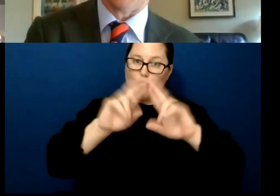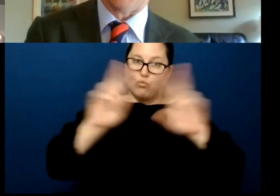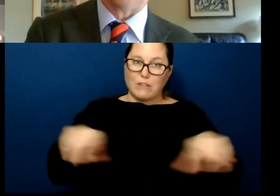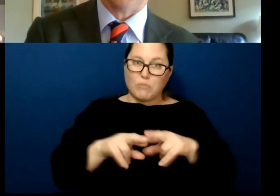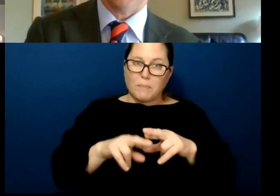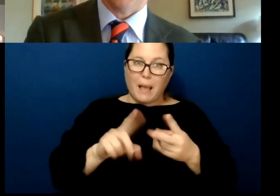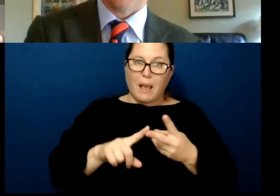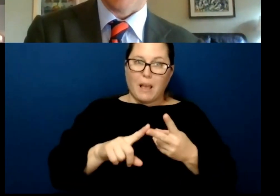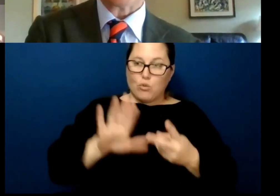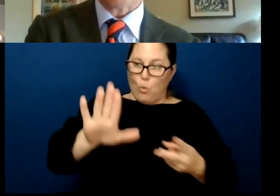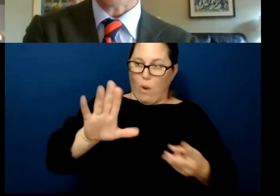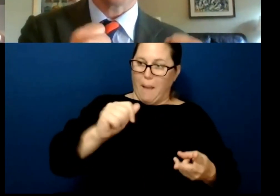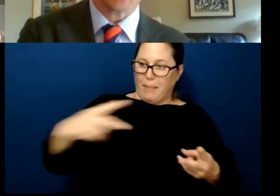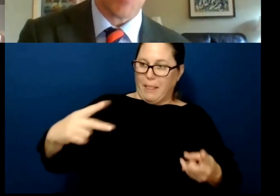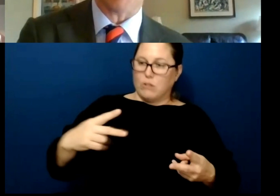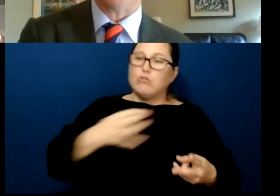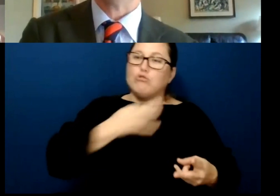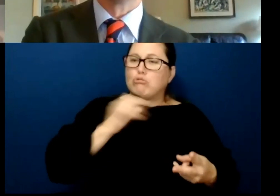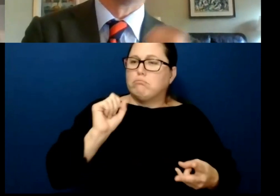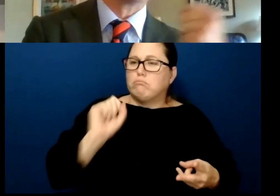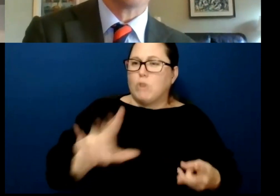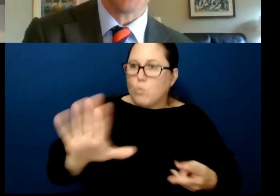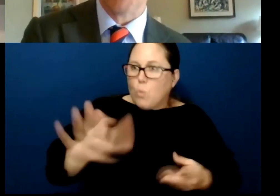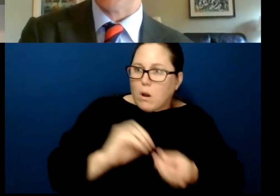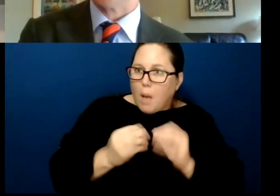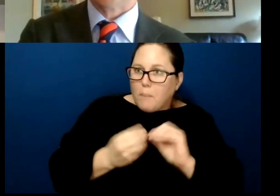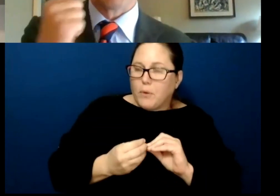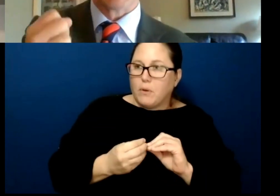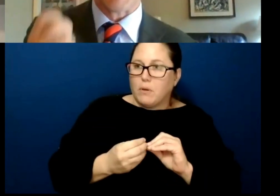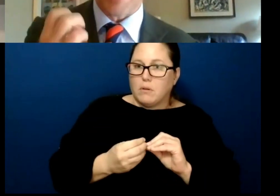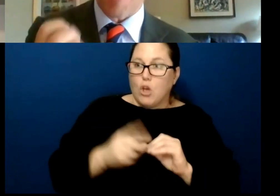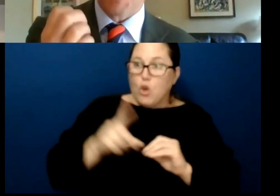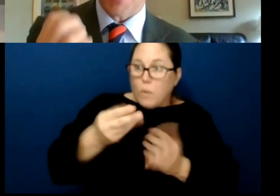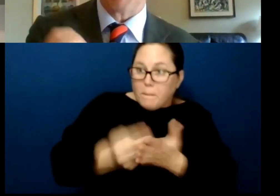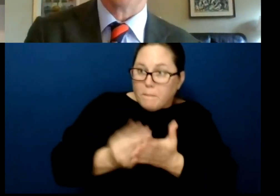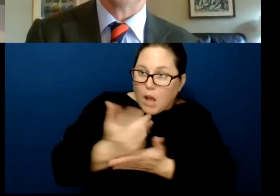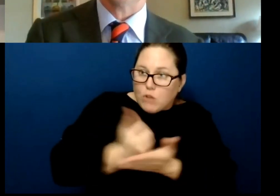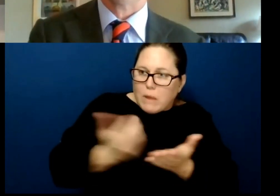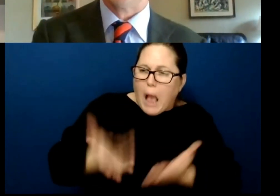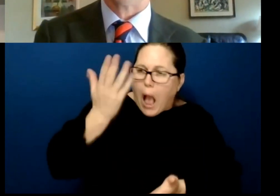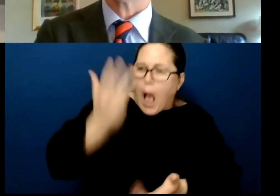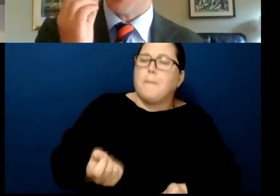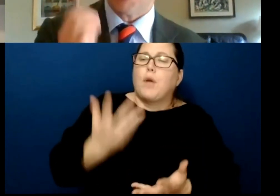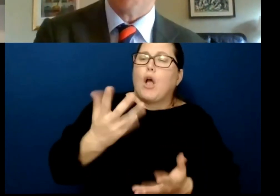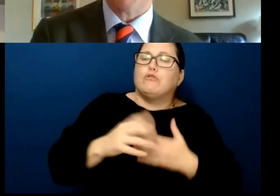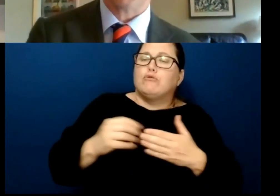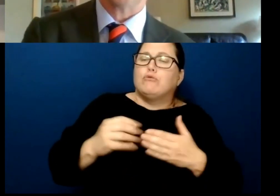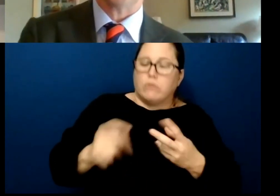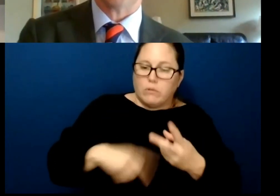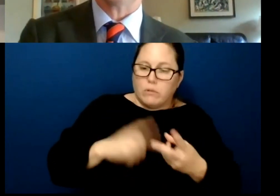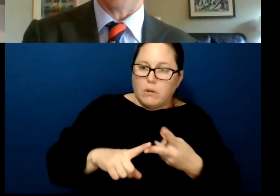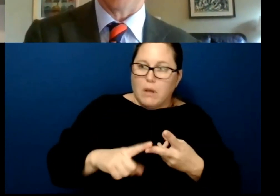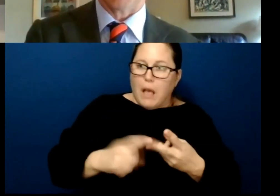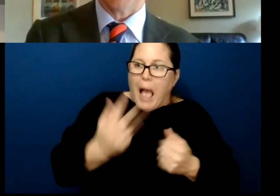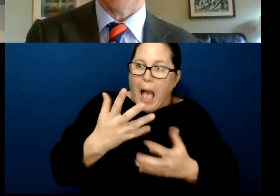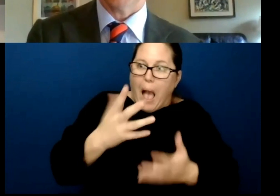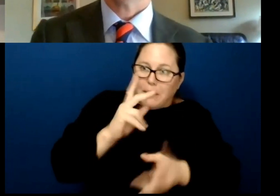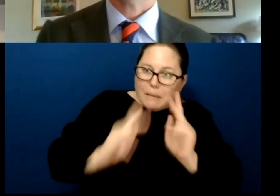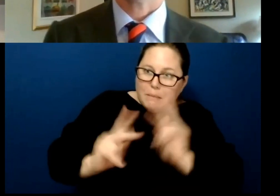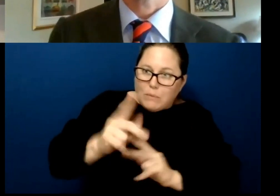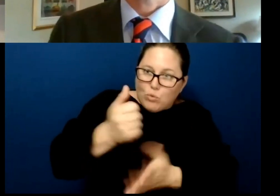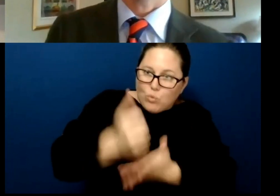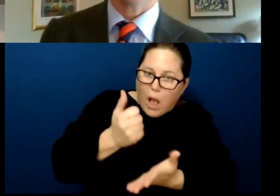numbers do you have? How many people do you help? How much money have you raised? How many of something do you possess? Remember your